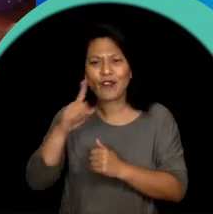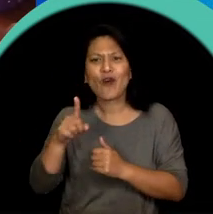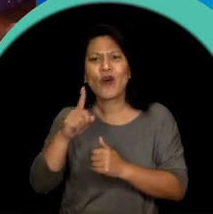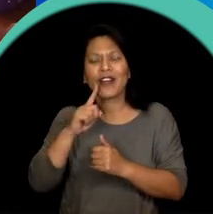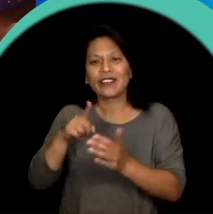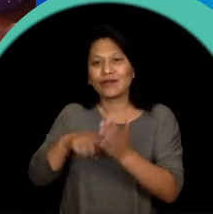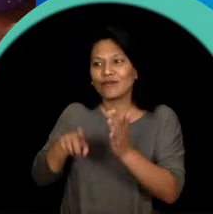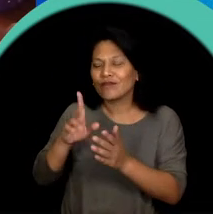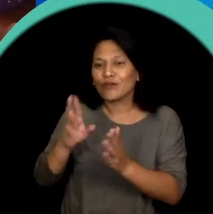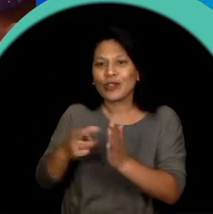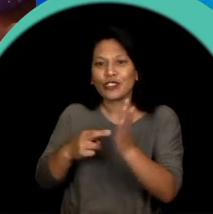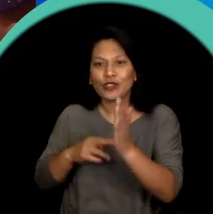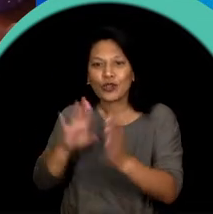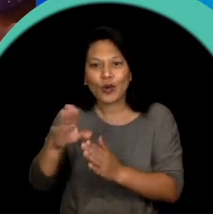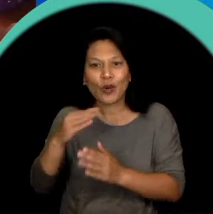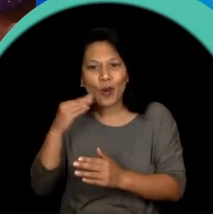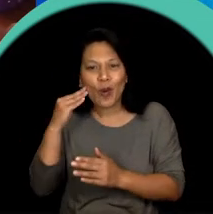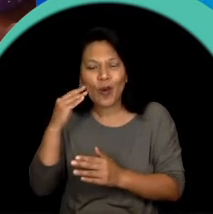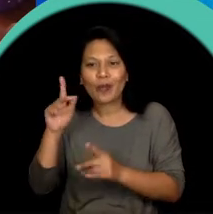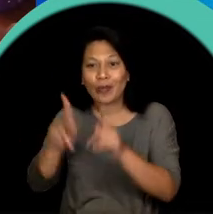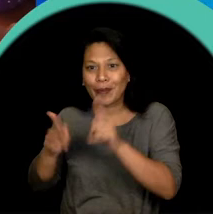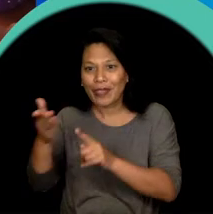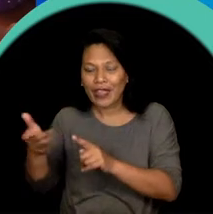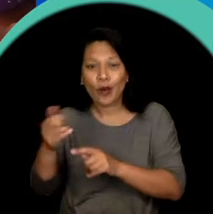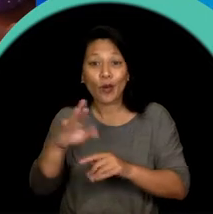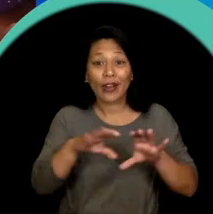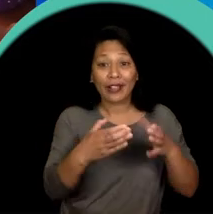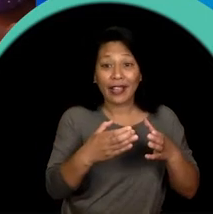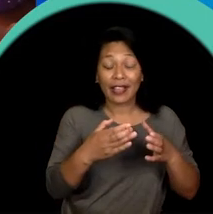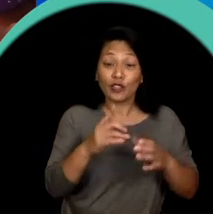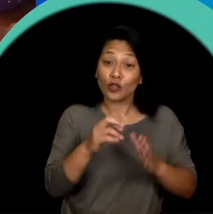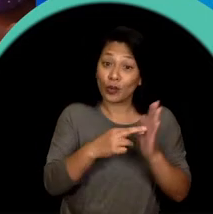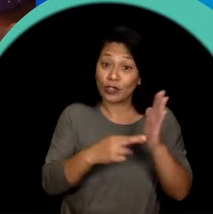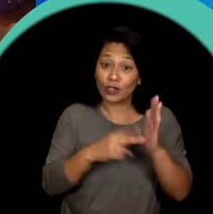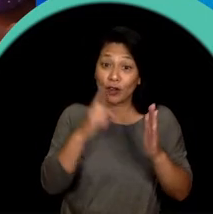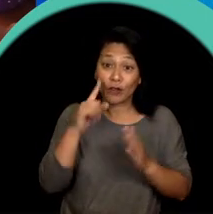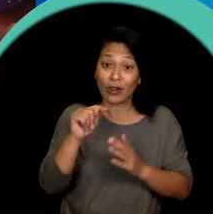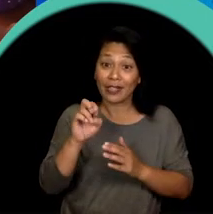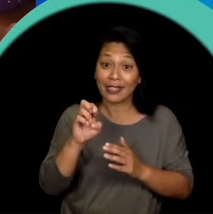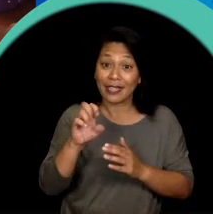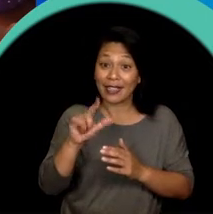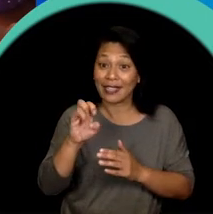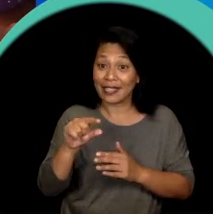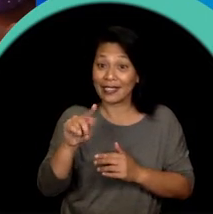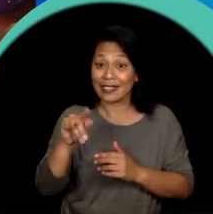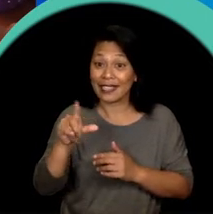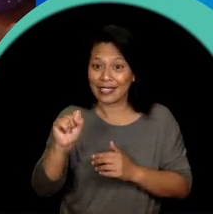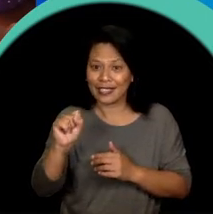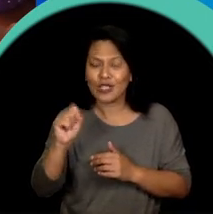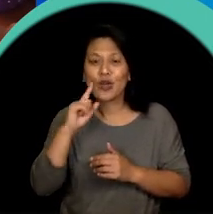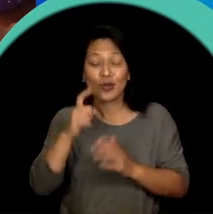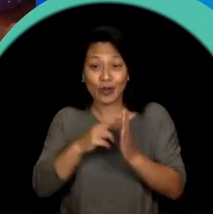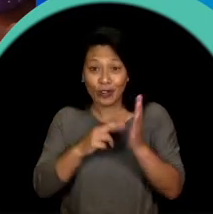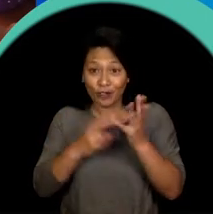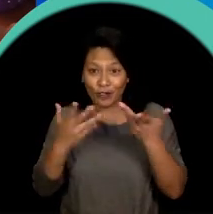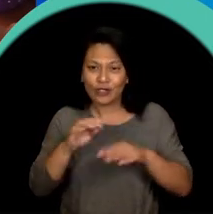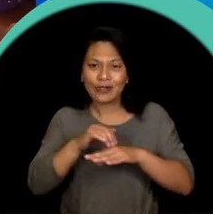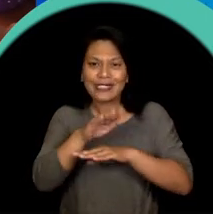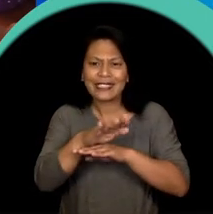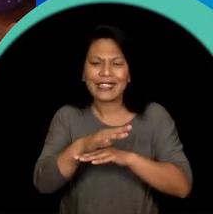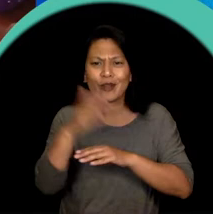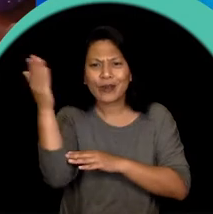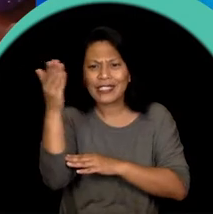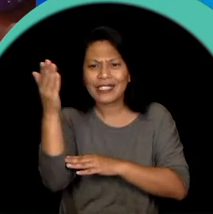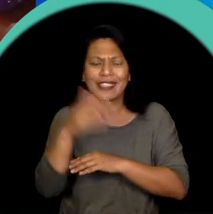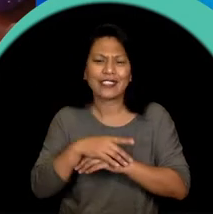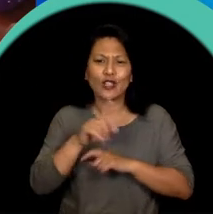Muskrats, maybe pick up one. I want to encourage all those young authors to sit down in those seats and start writing. You know, you got